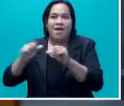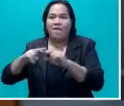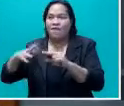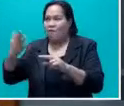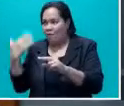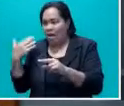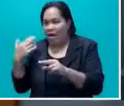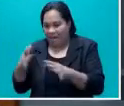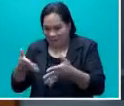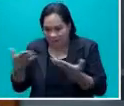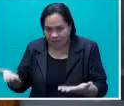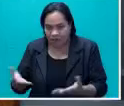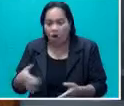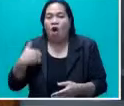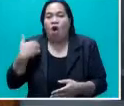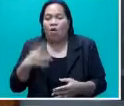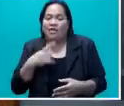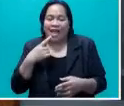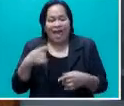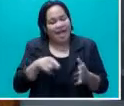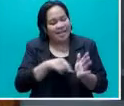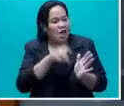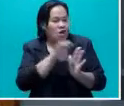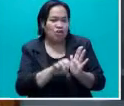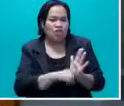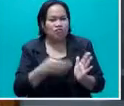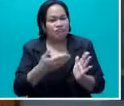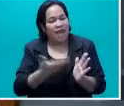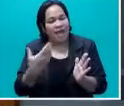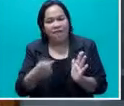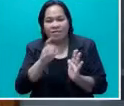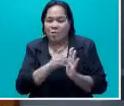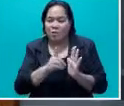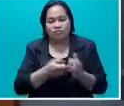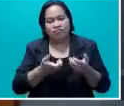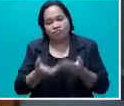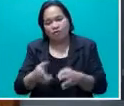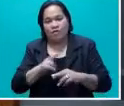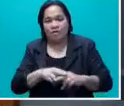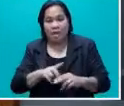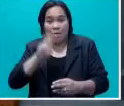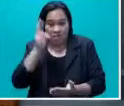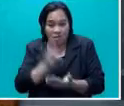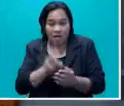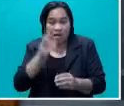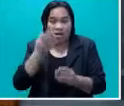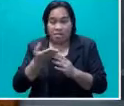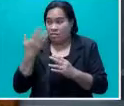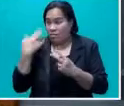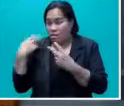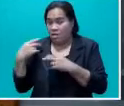present, have always argued that this constitution gives democracy to Fiji. But in the past years, we have